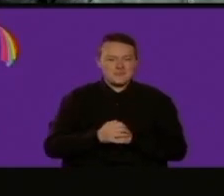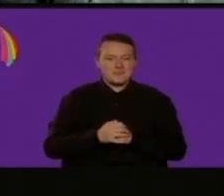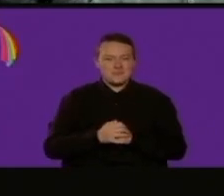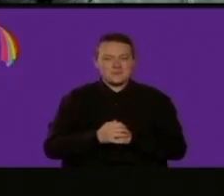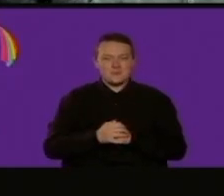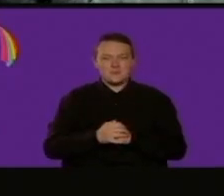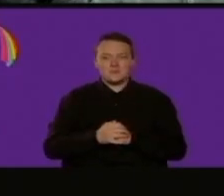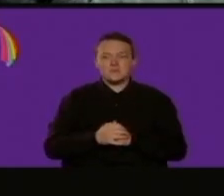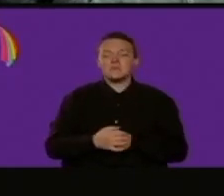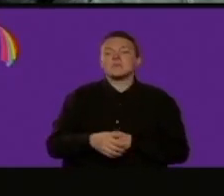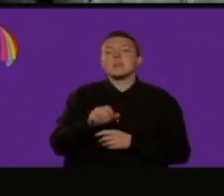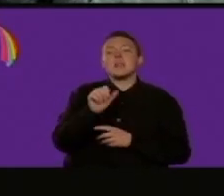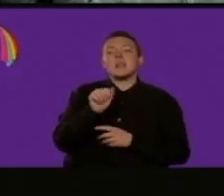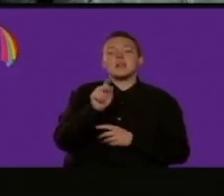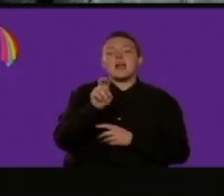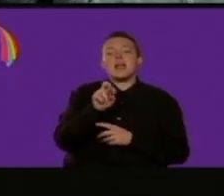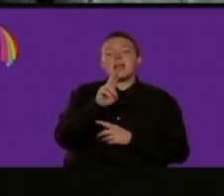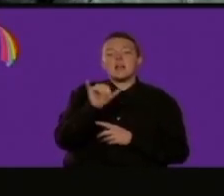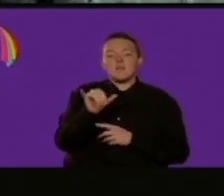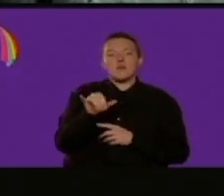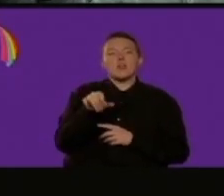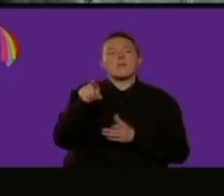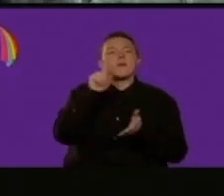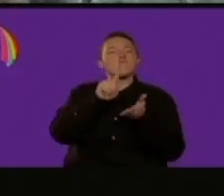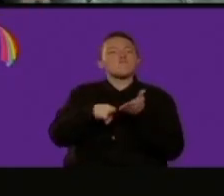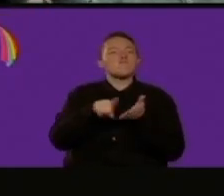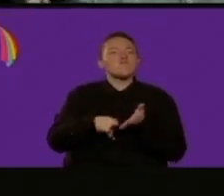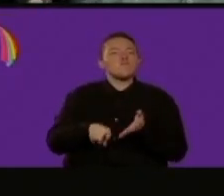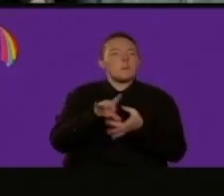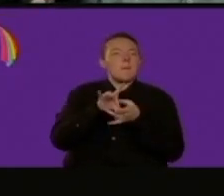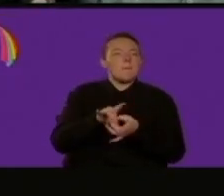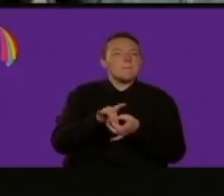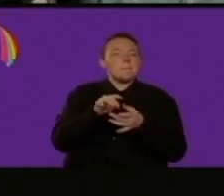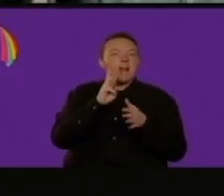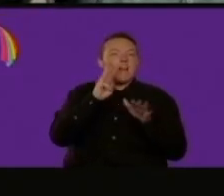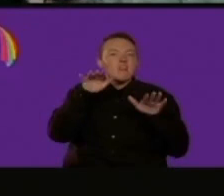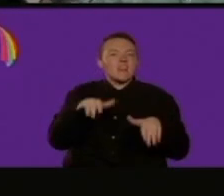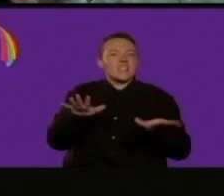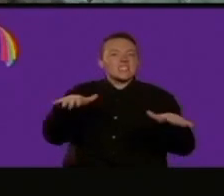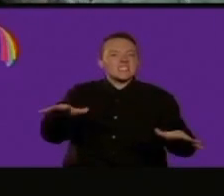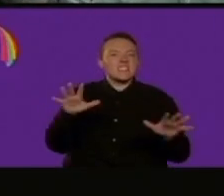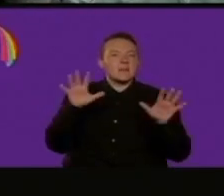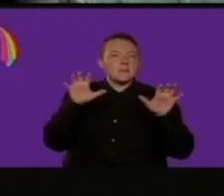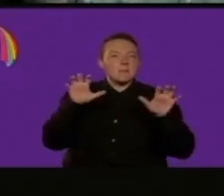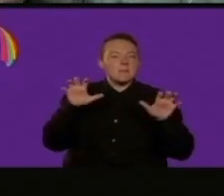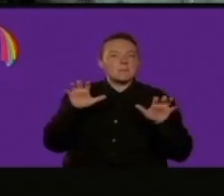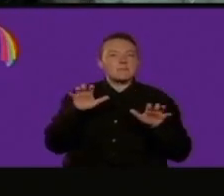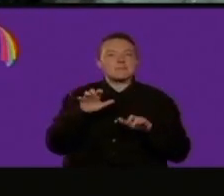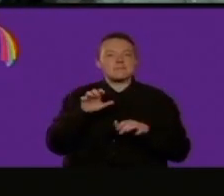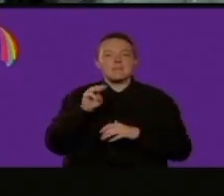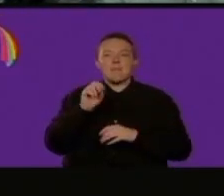whirlpool. I am as big as an island. Mwah ha ha ha ha ha ha ha ha ha ha ha.